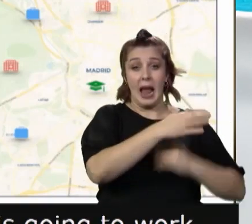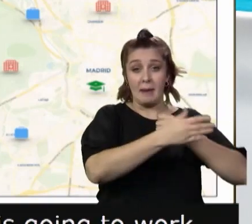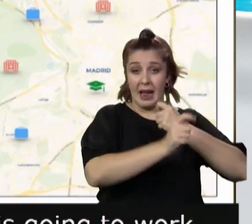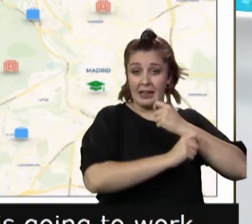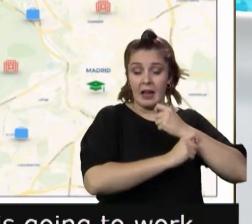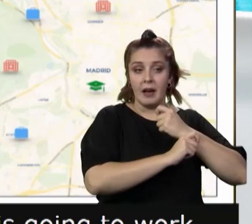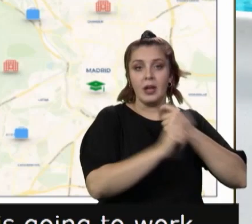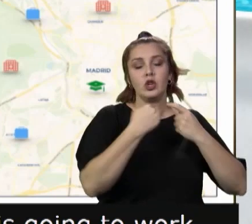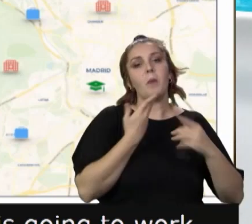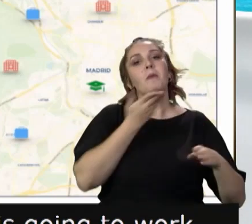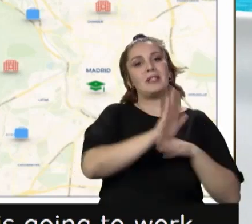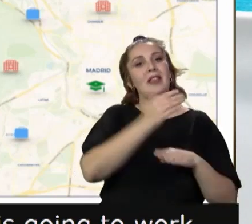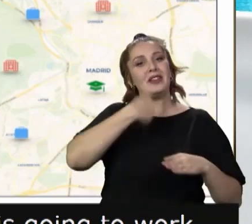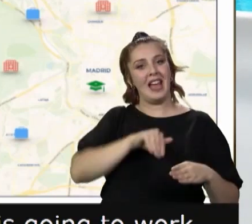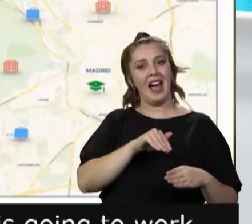models.